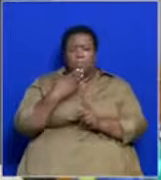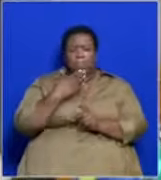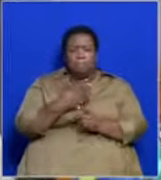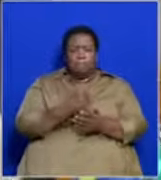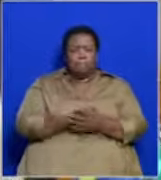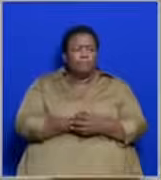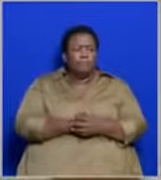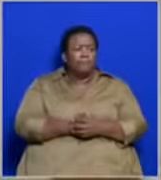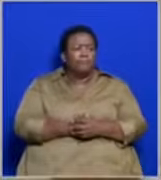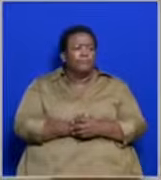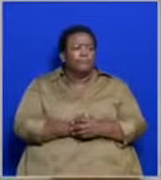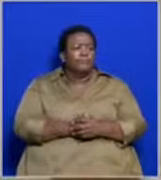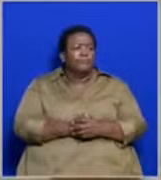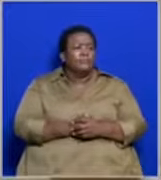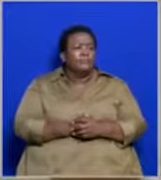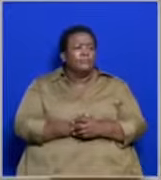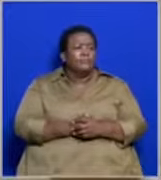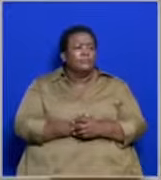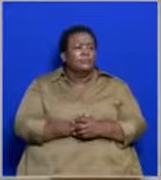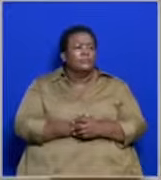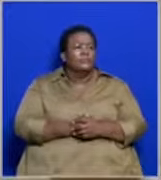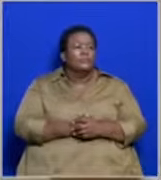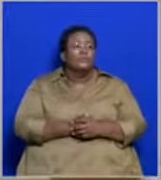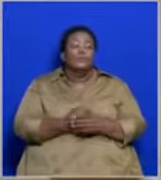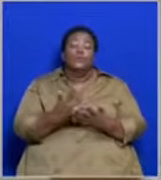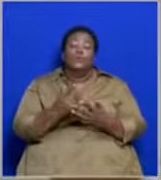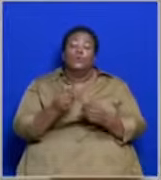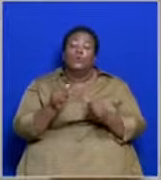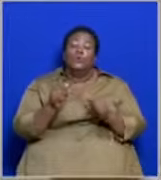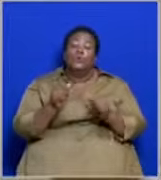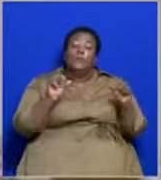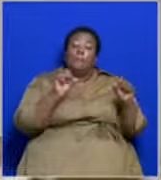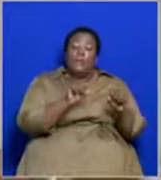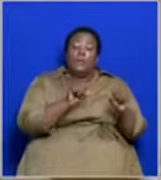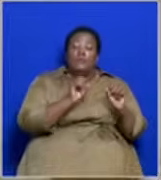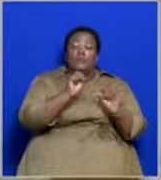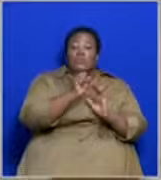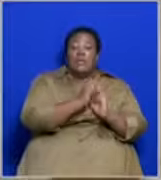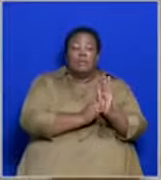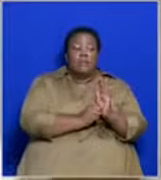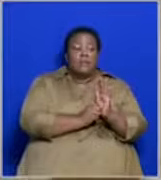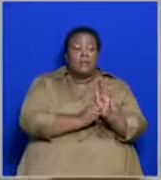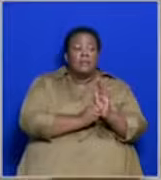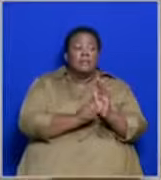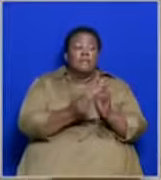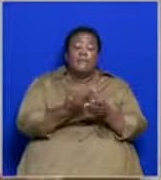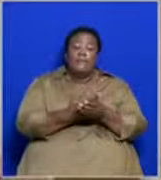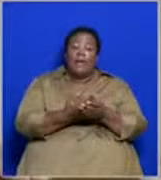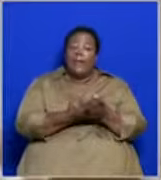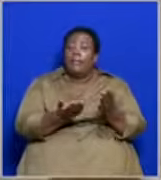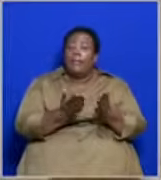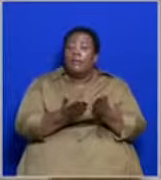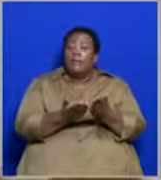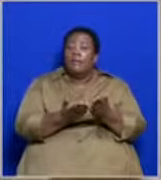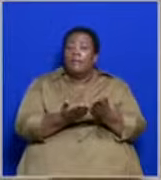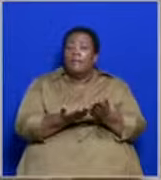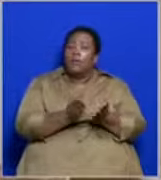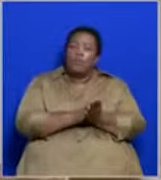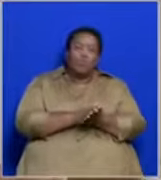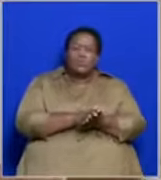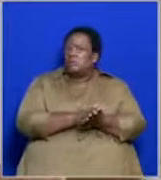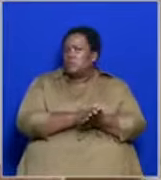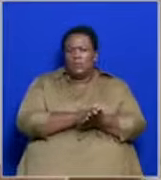Getting back to your statement then, but please don't close that file. You were at your